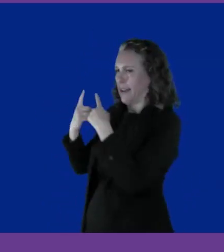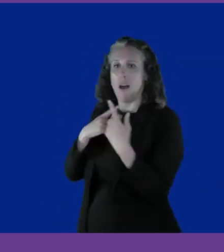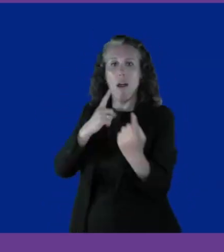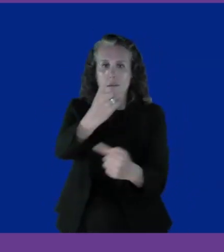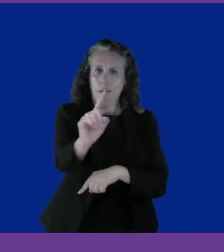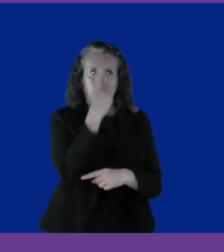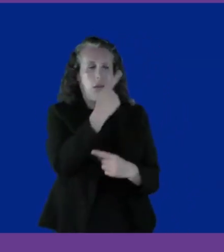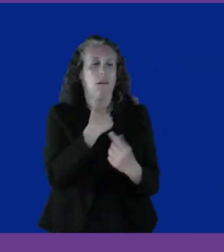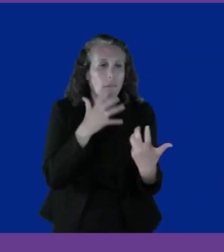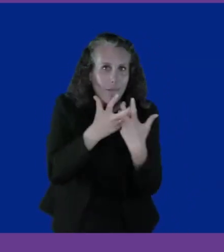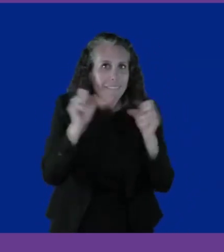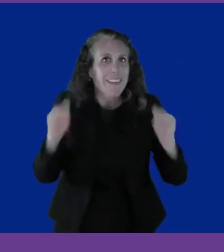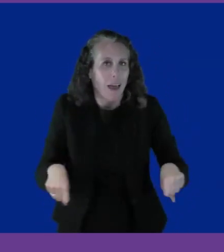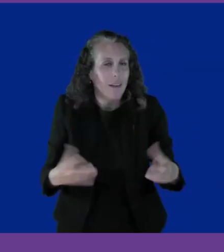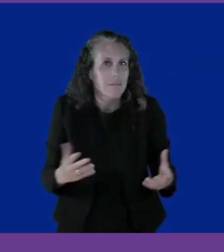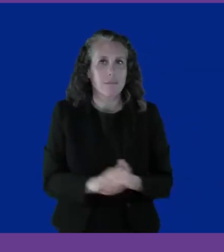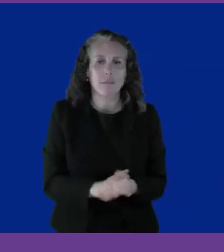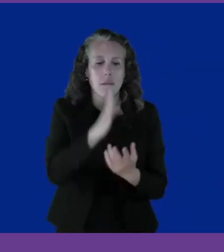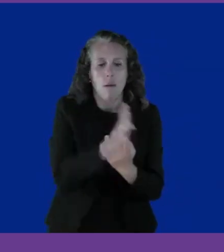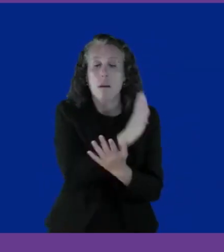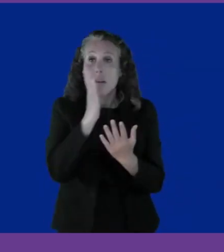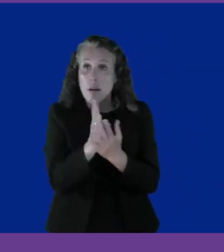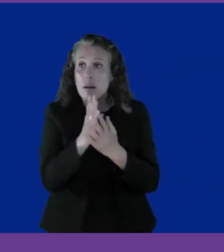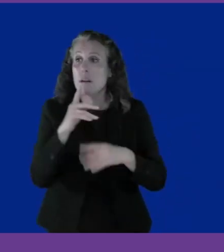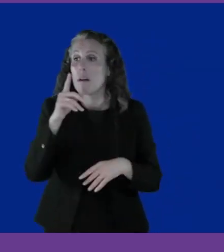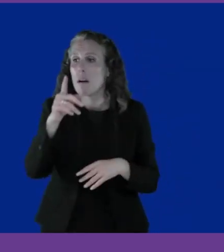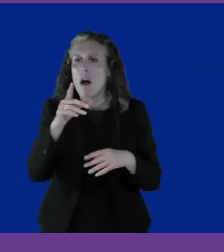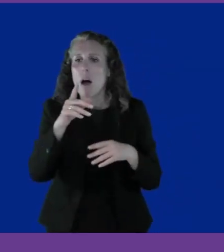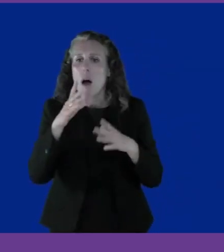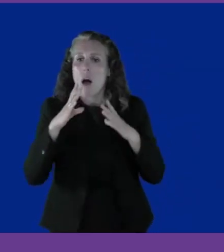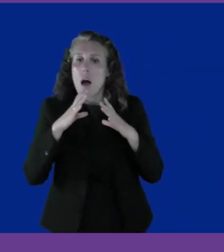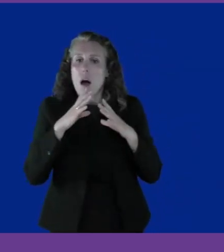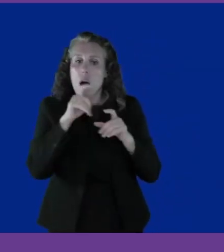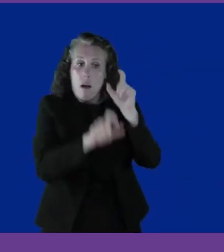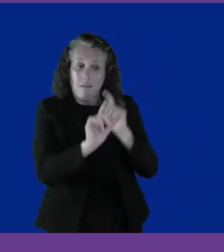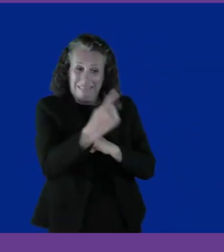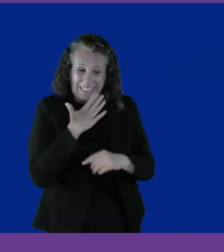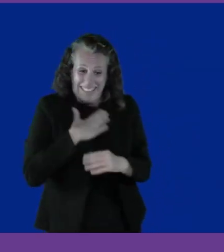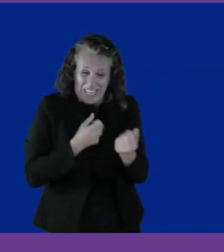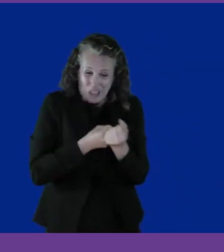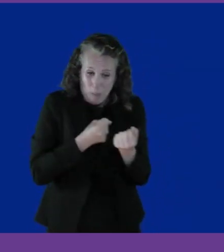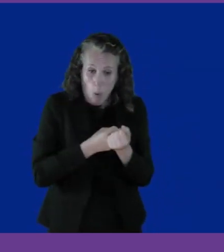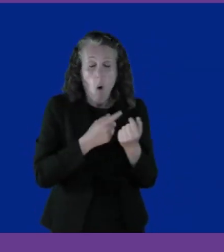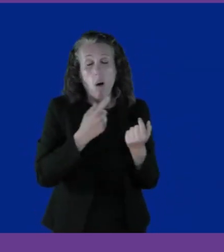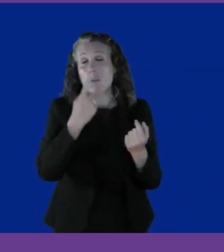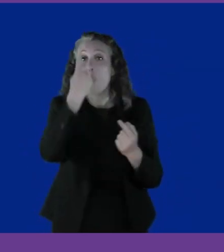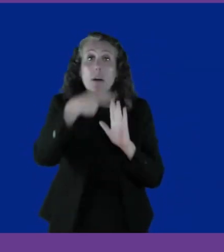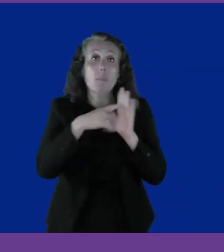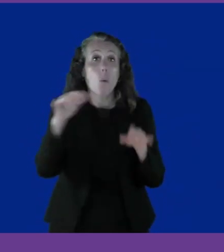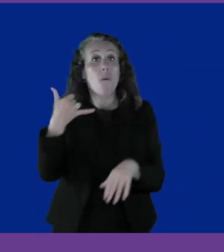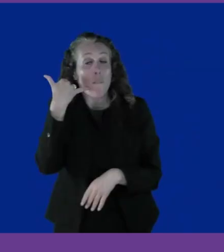finally, we also have tailored customer support channels with dedicated phone lines that